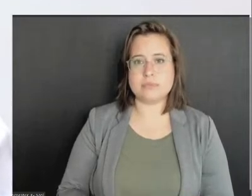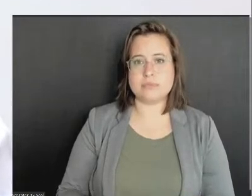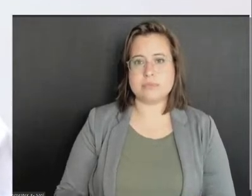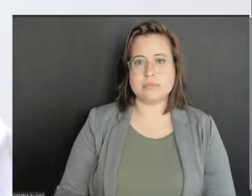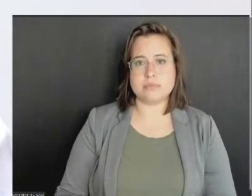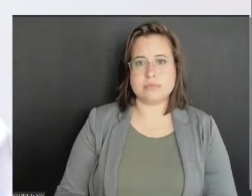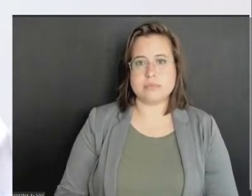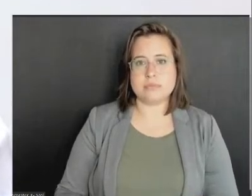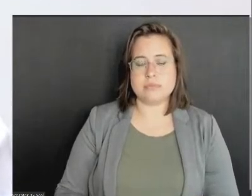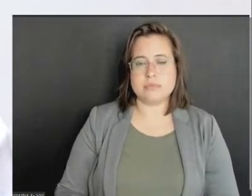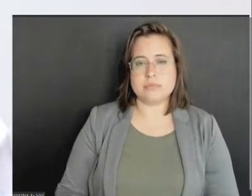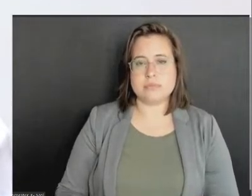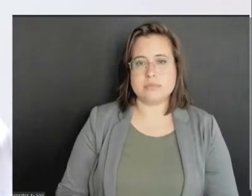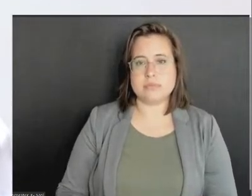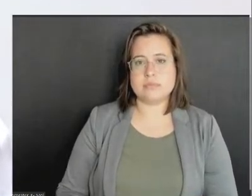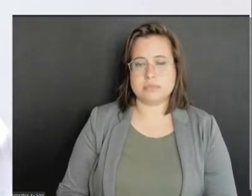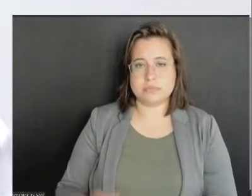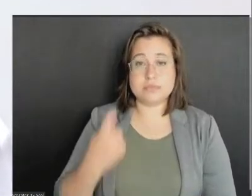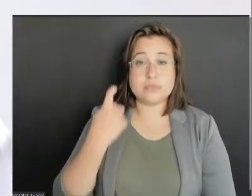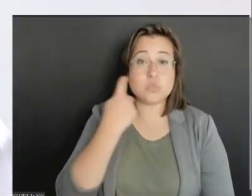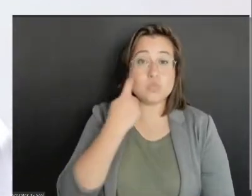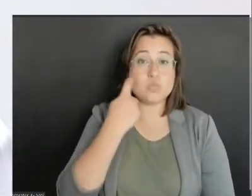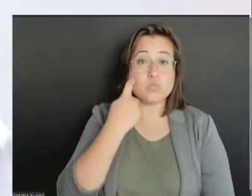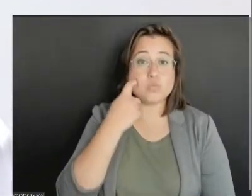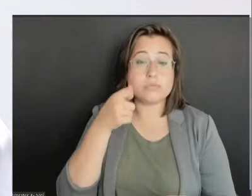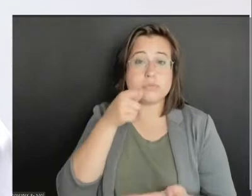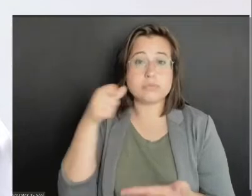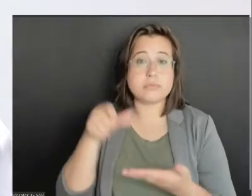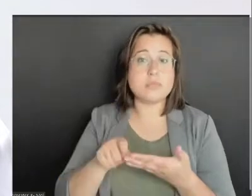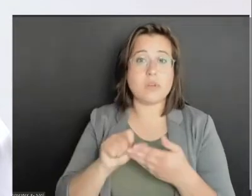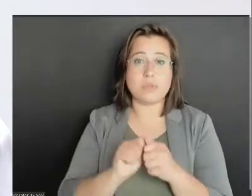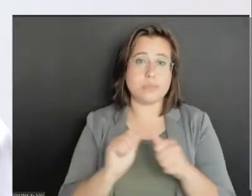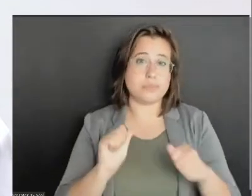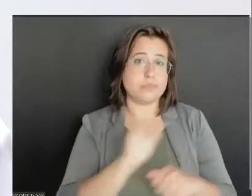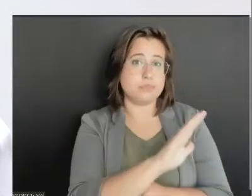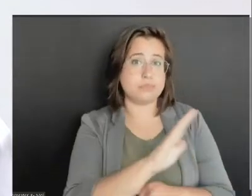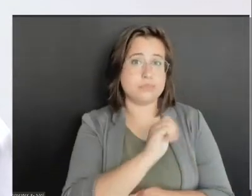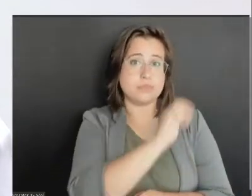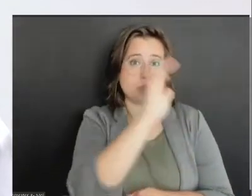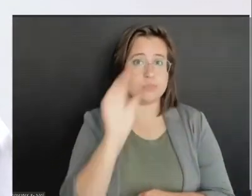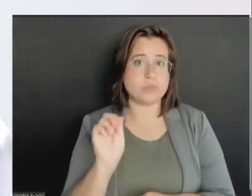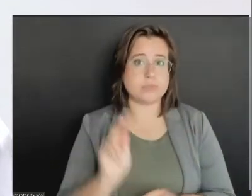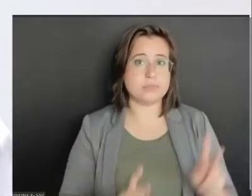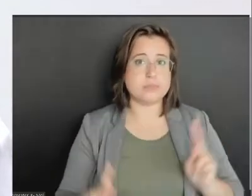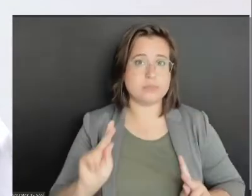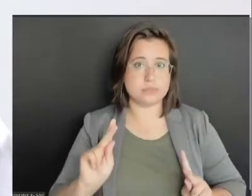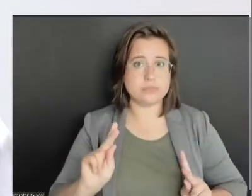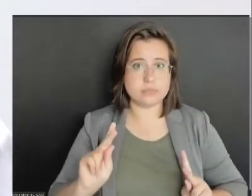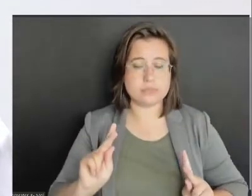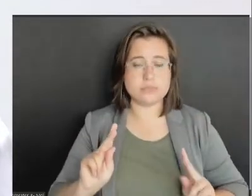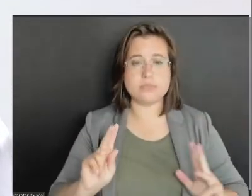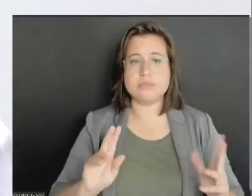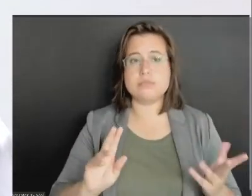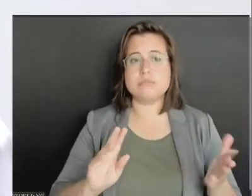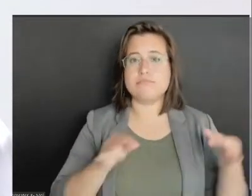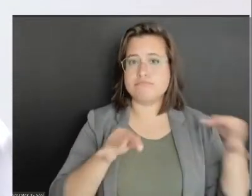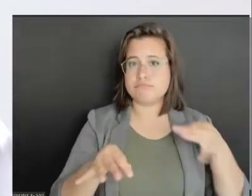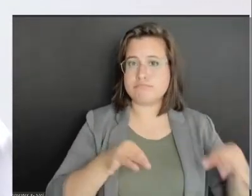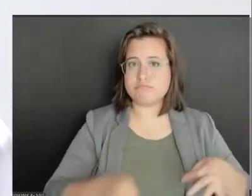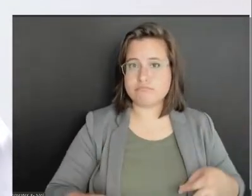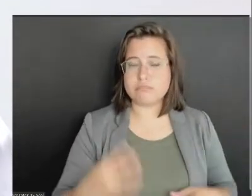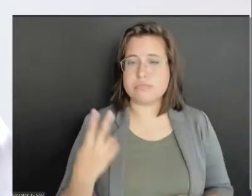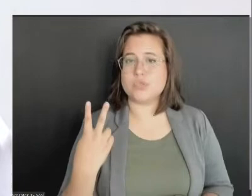Recently, a letter went out to Alaskans that indicated 2 of our